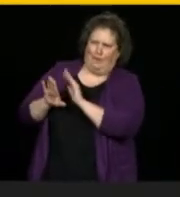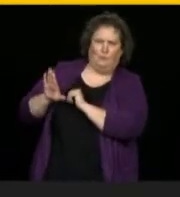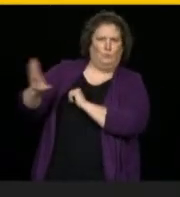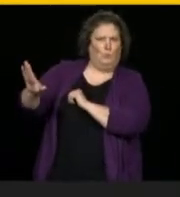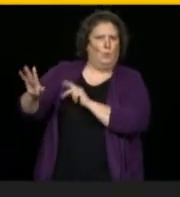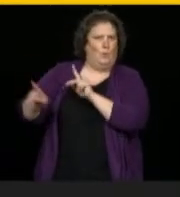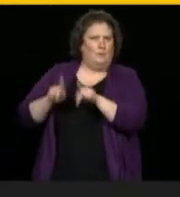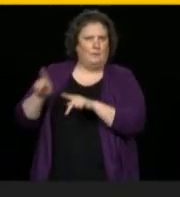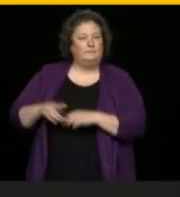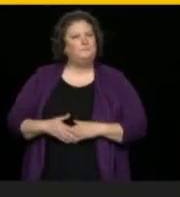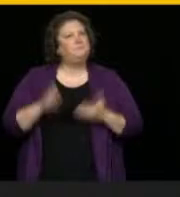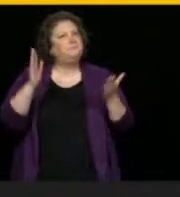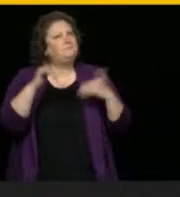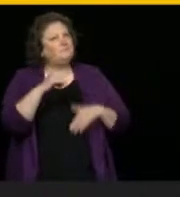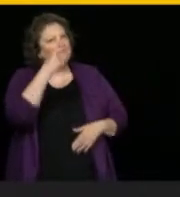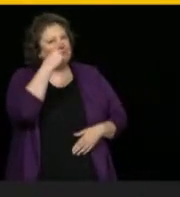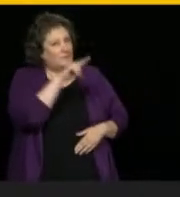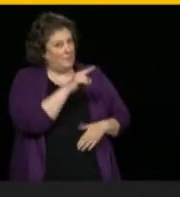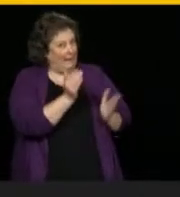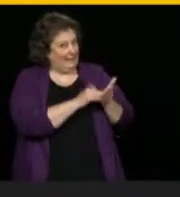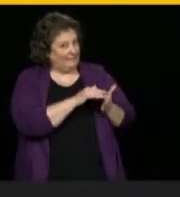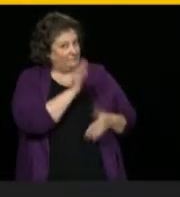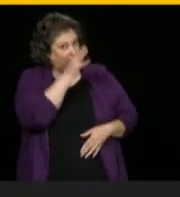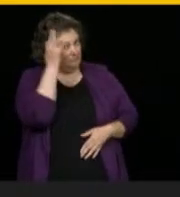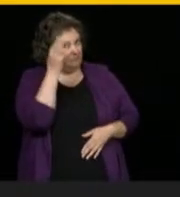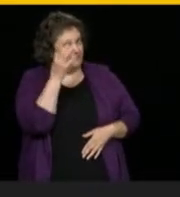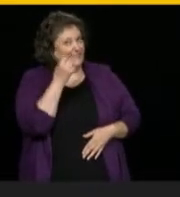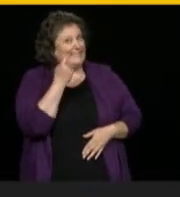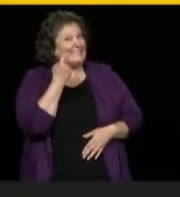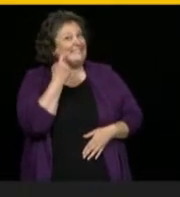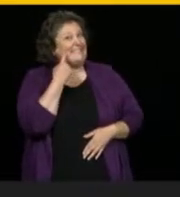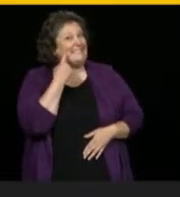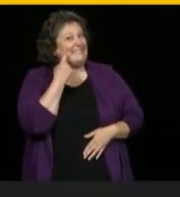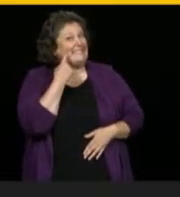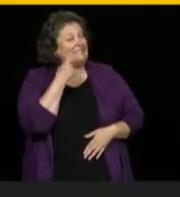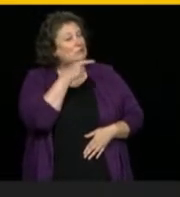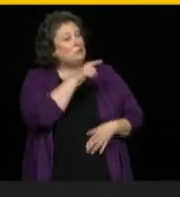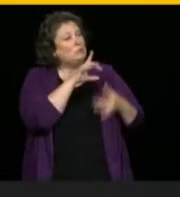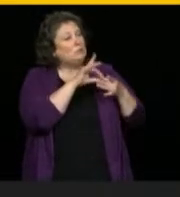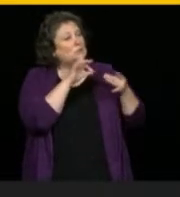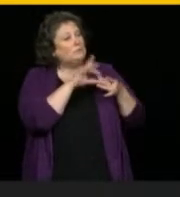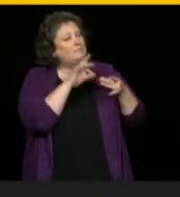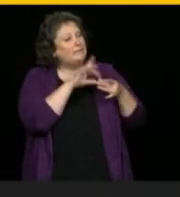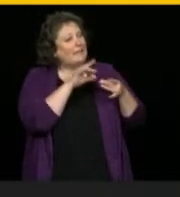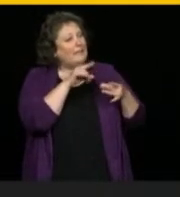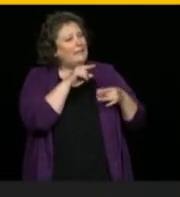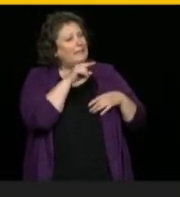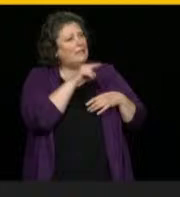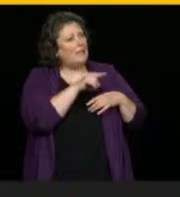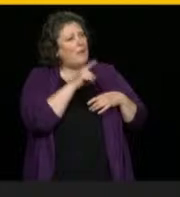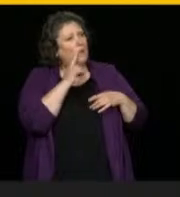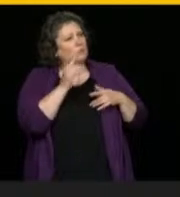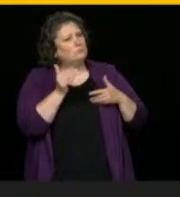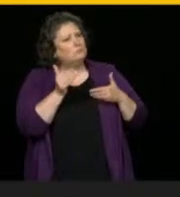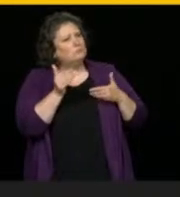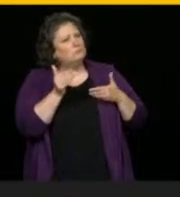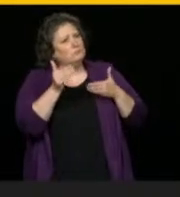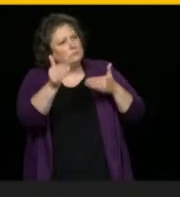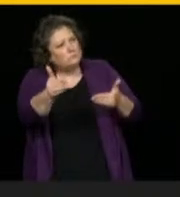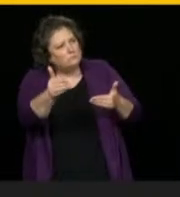French the answer you gave to Rosie about what you're thinking about going forward in terms of what these programs may or may not look